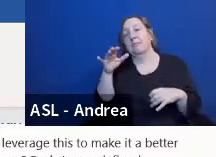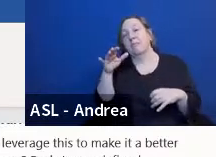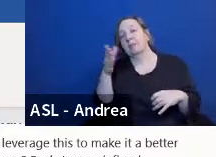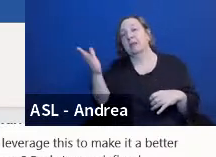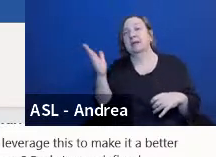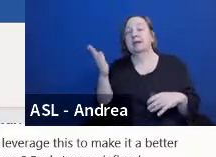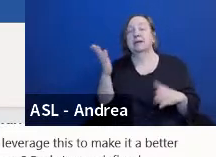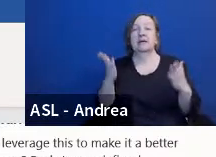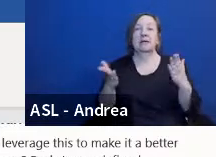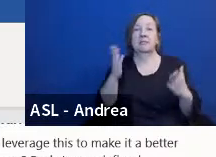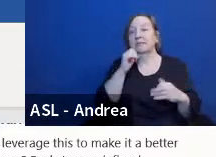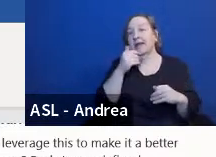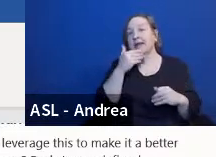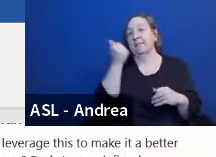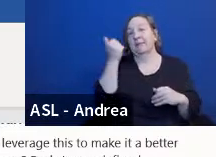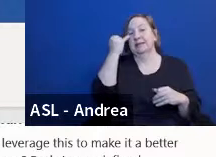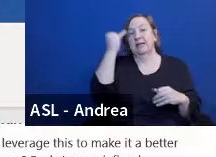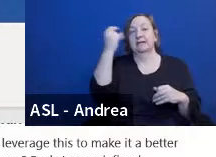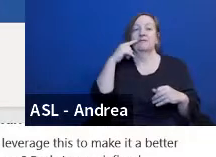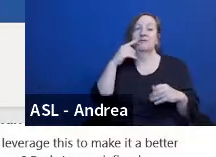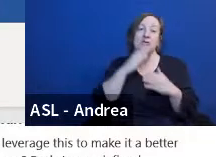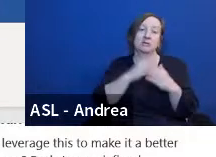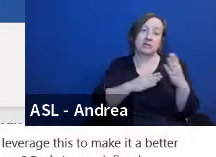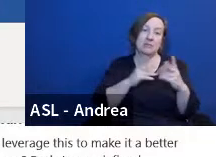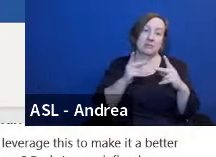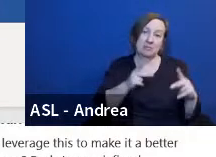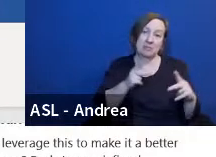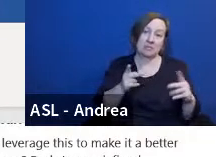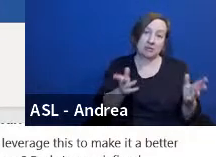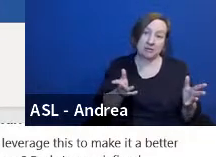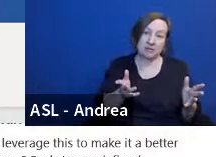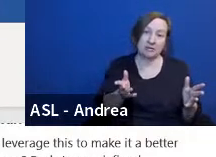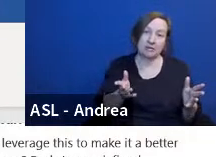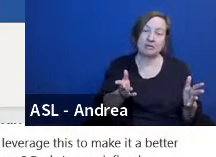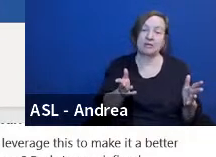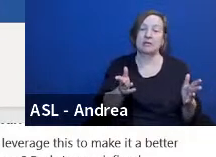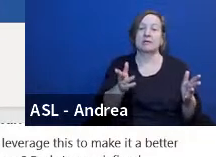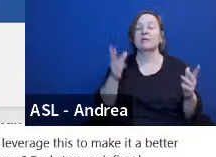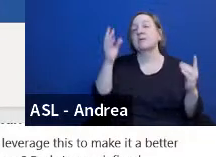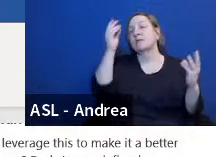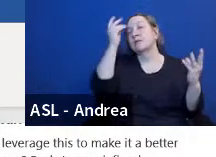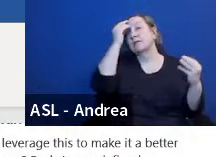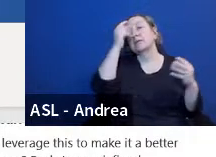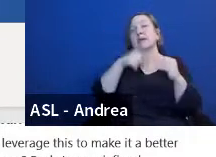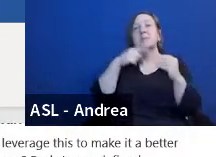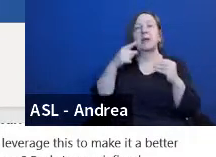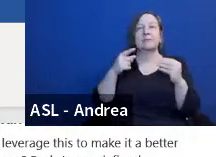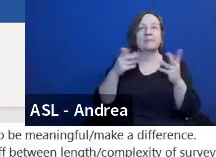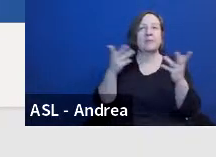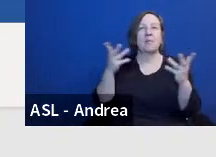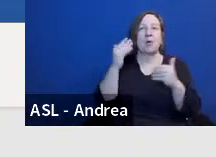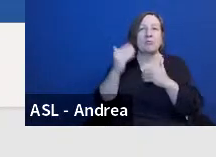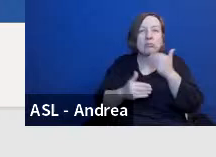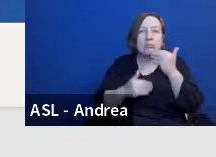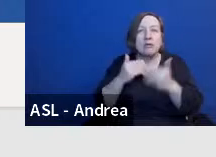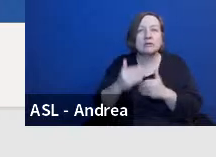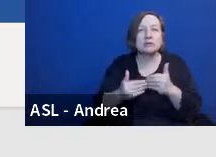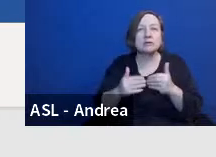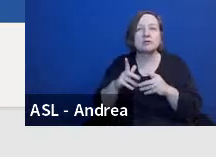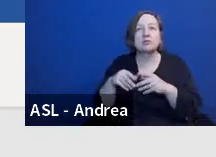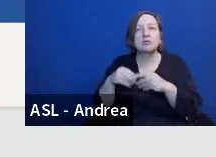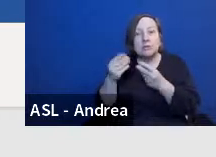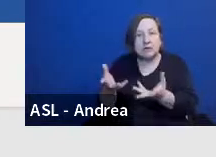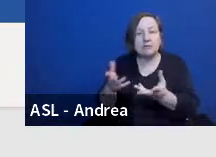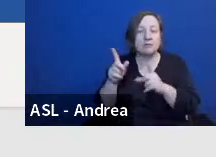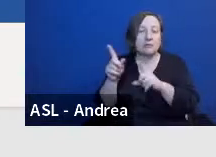be a great idea for certain folks. And so just thinking about, what's the process of administering the